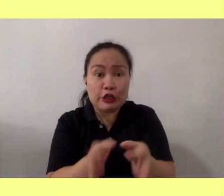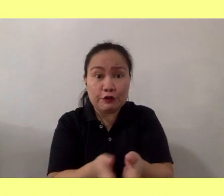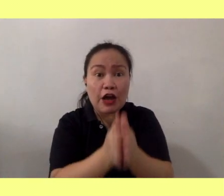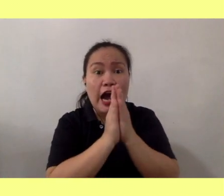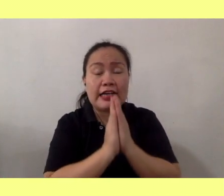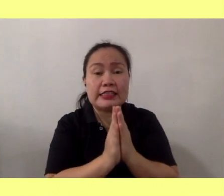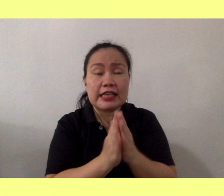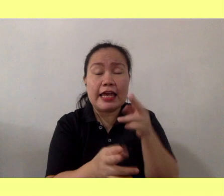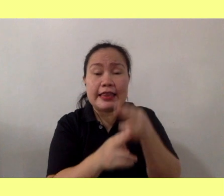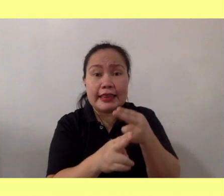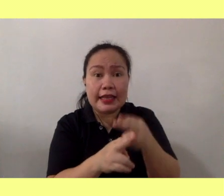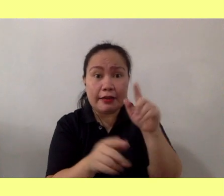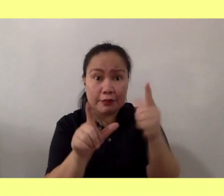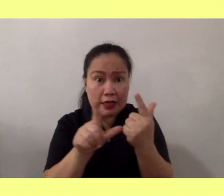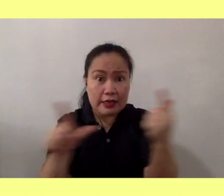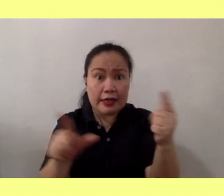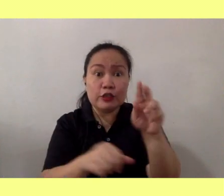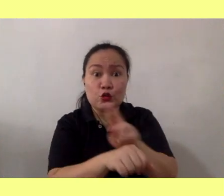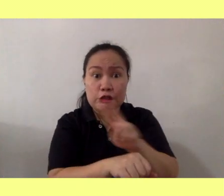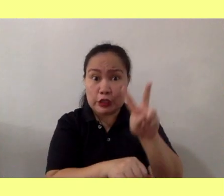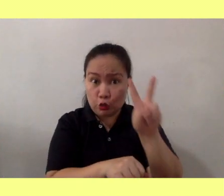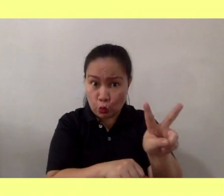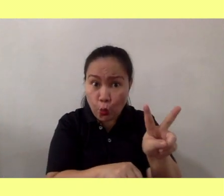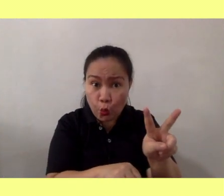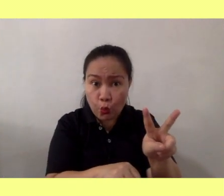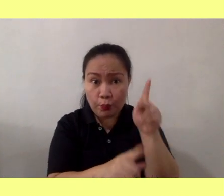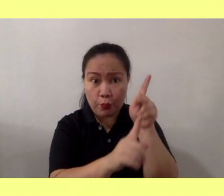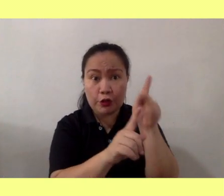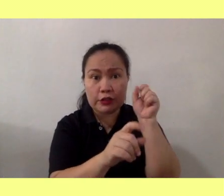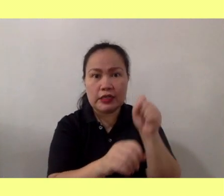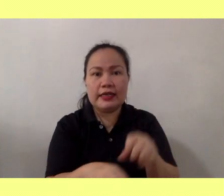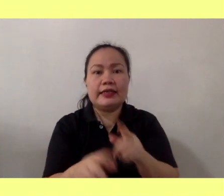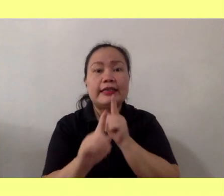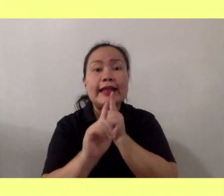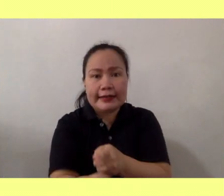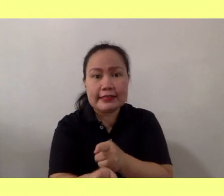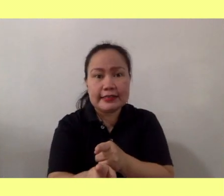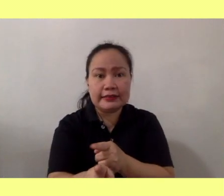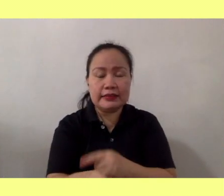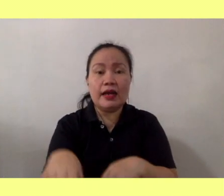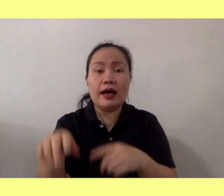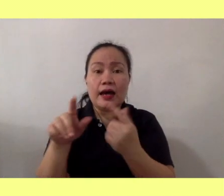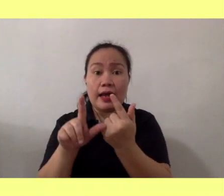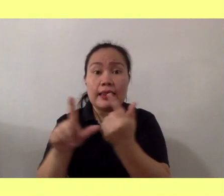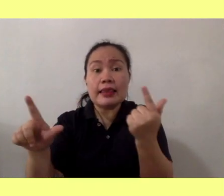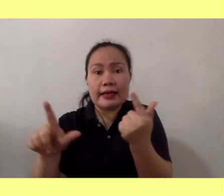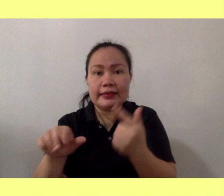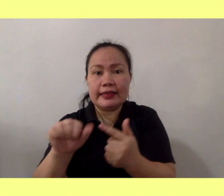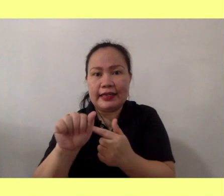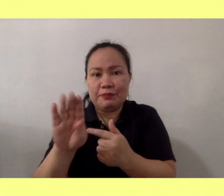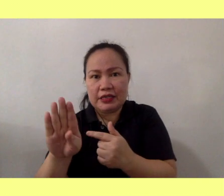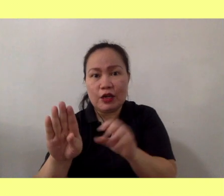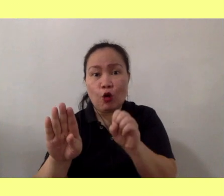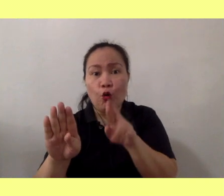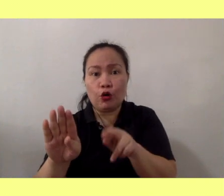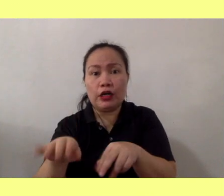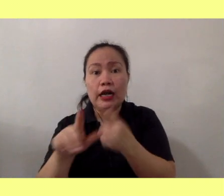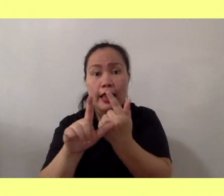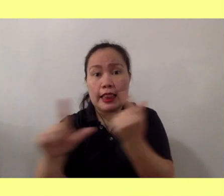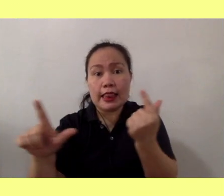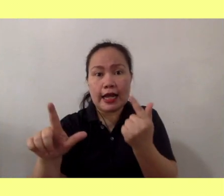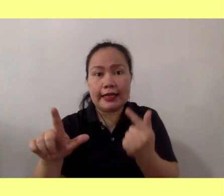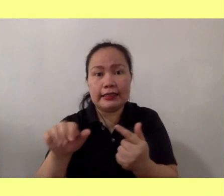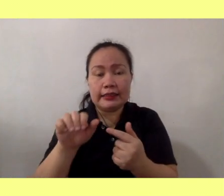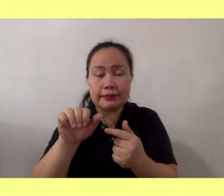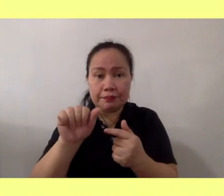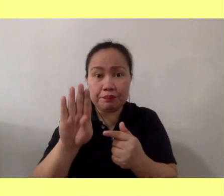name. Name the line using single script letter. So, dapat ang name mo yung small letter.